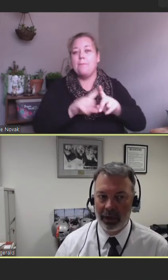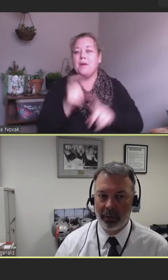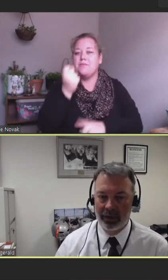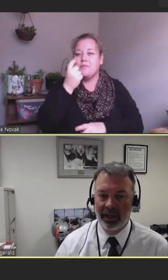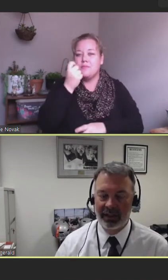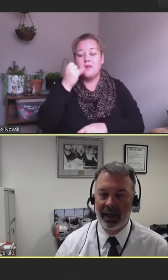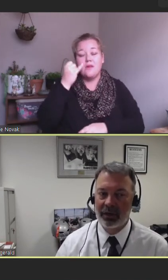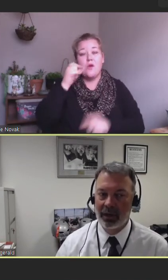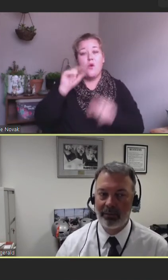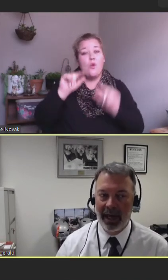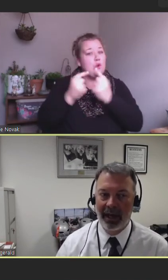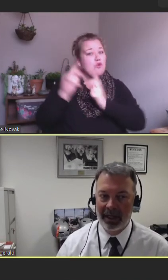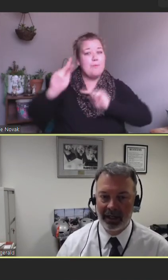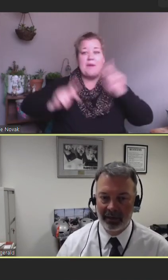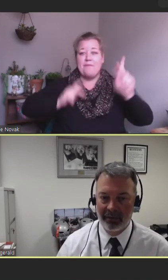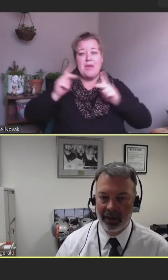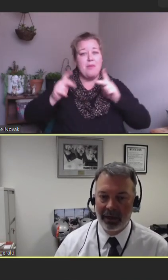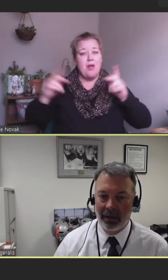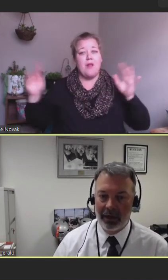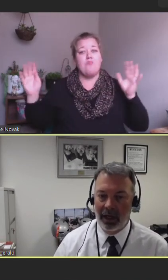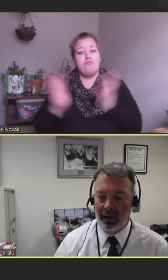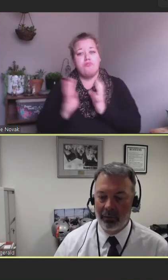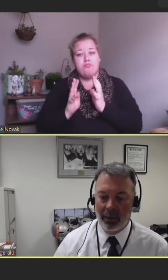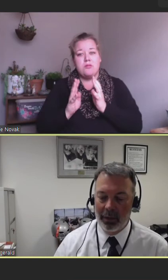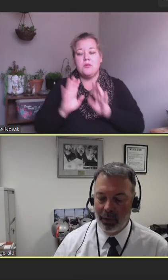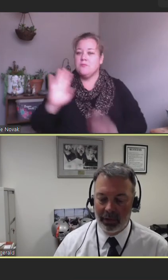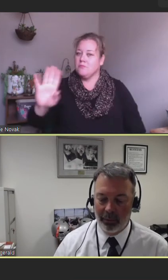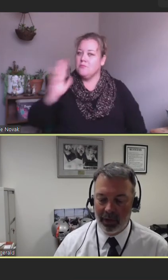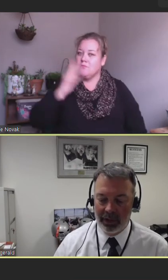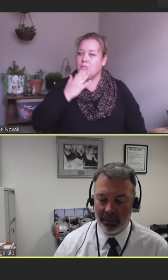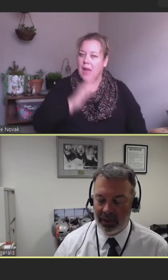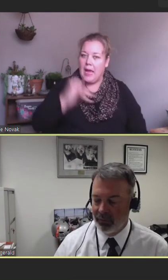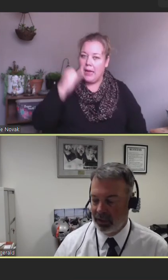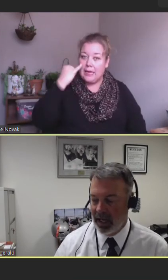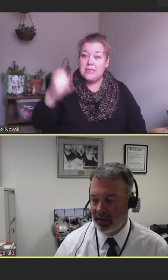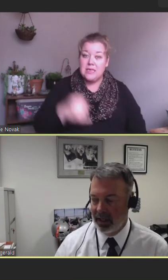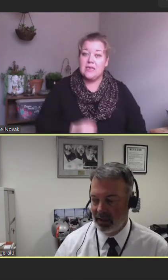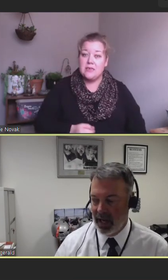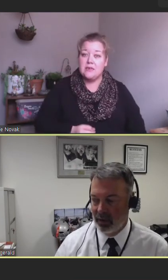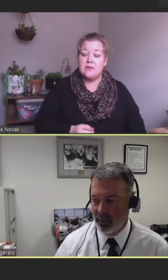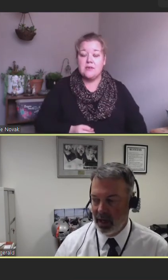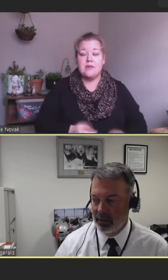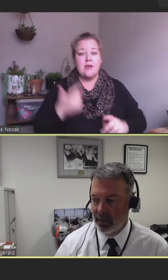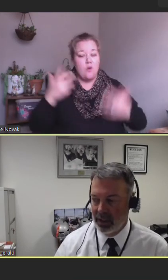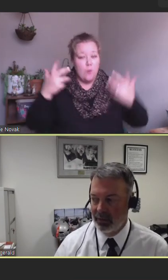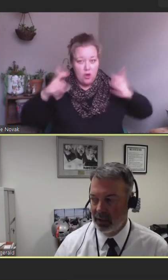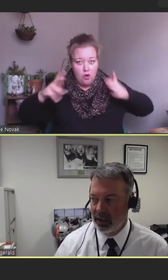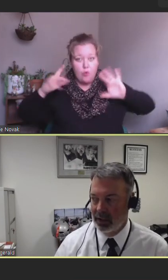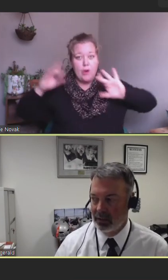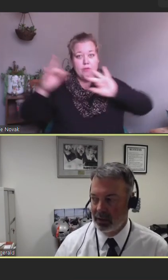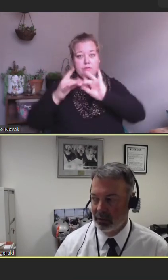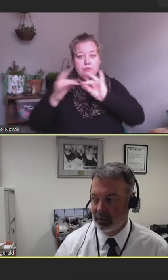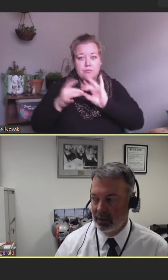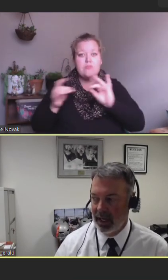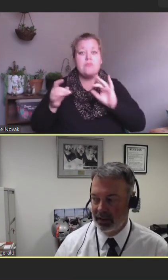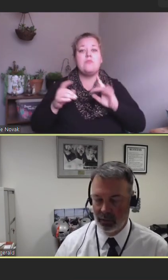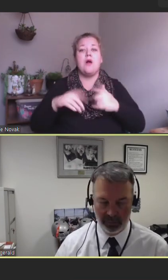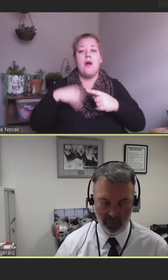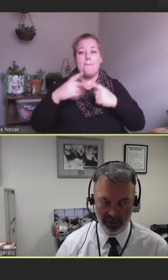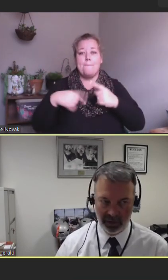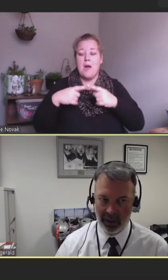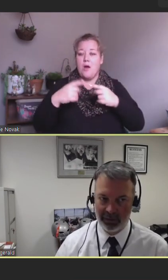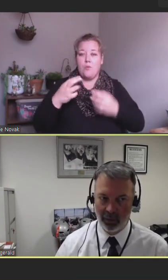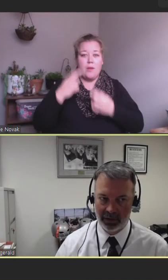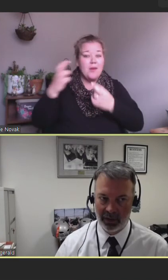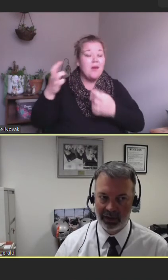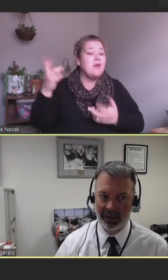group of people is an exceptionally bad idea. We put pretty specific guidelines out around, high school